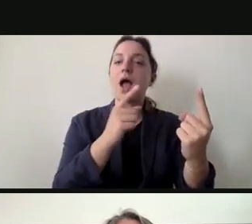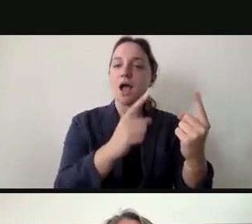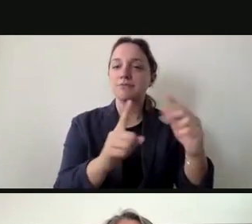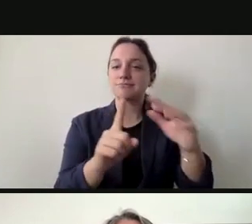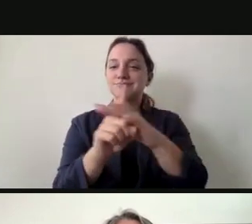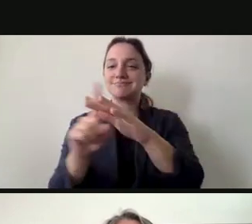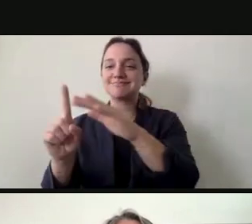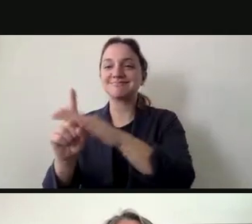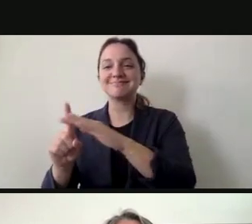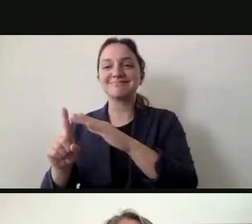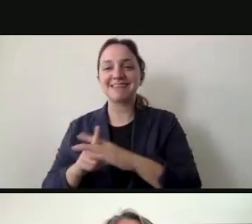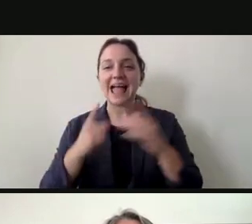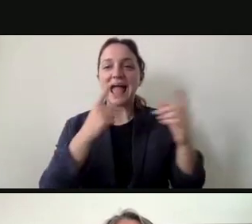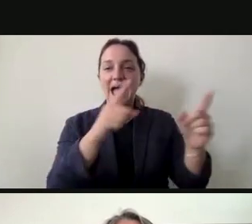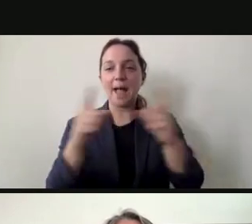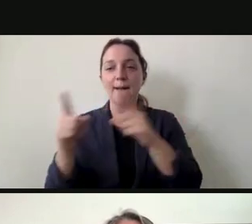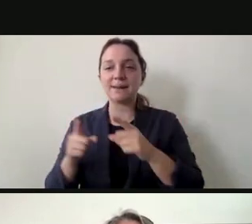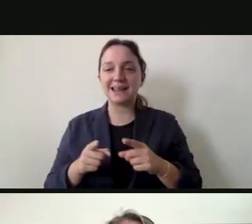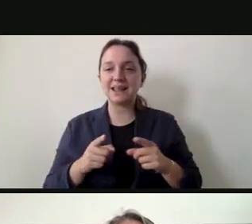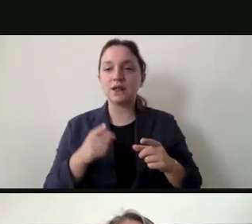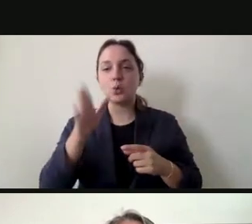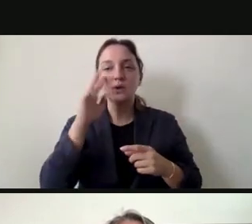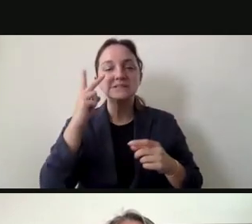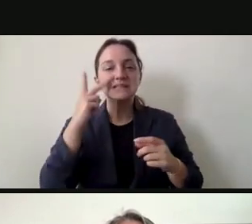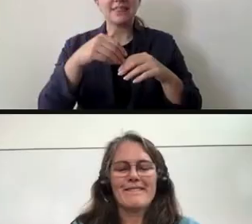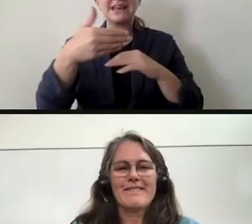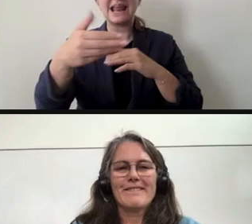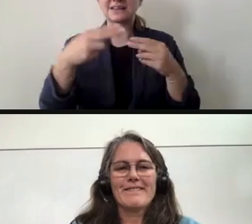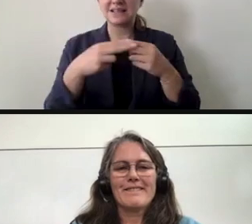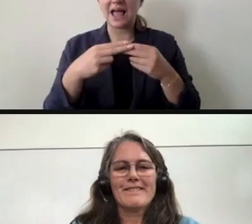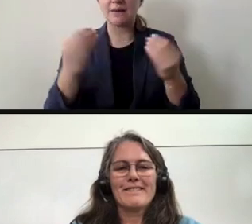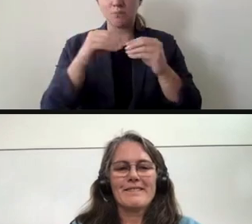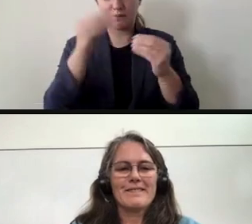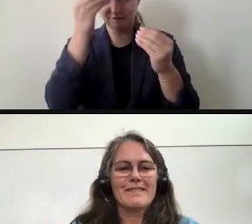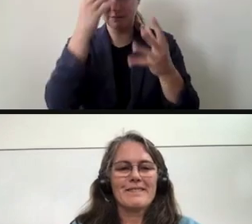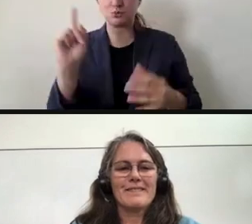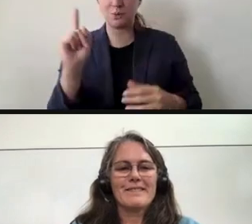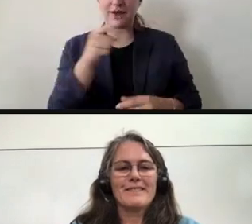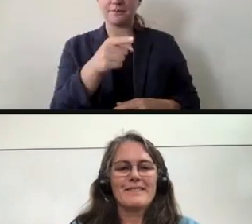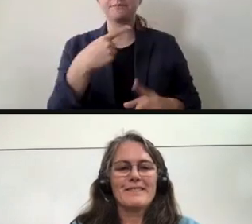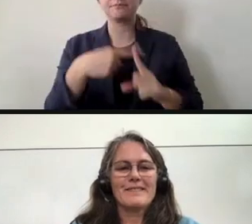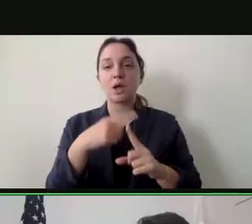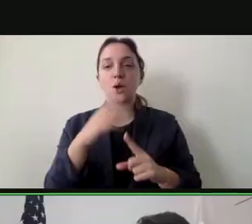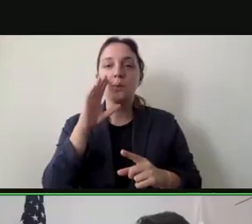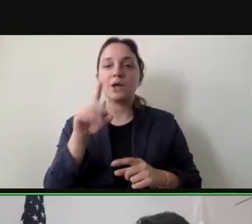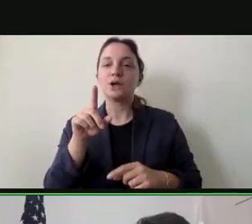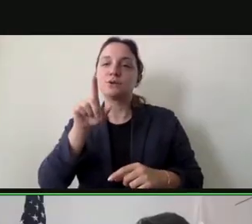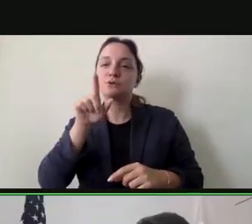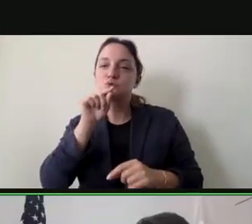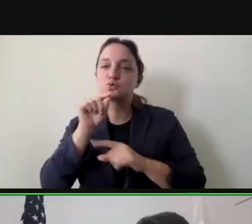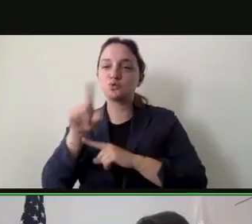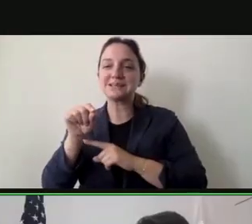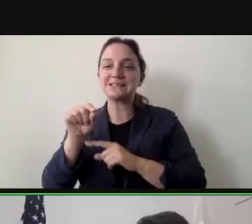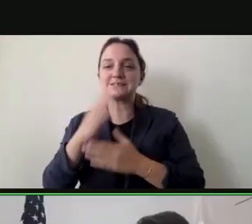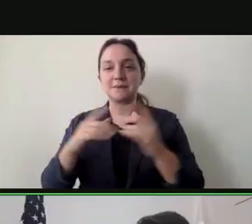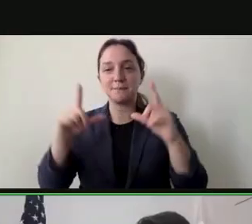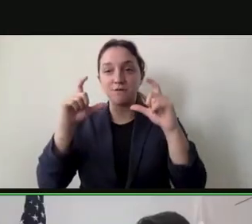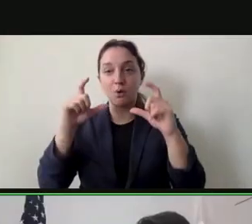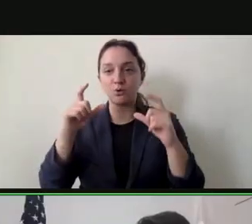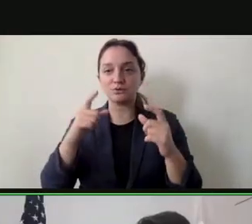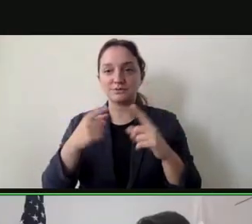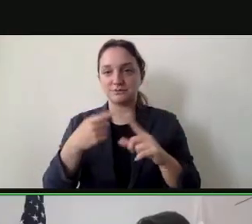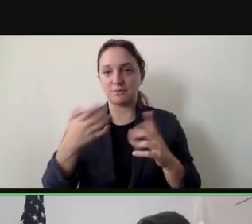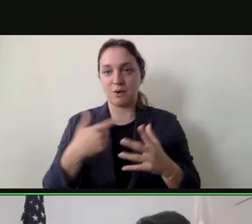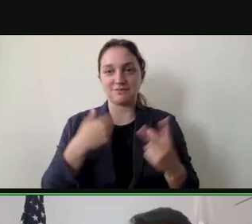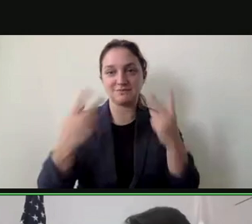ways. We're going to go to the next slide about where you can find more information, and we're going to tweet out some of the photos of the experience that we're having on the trip. So